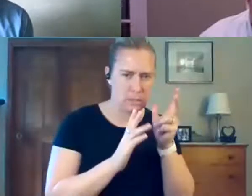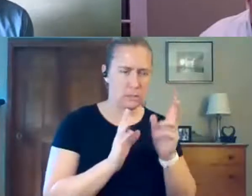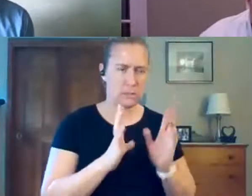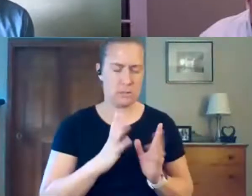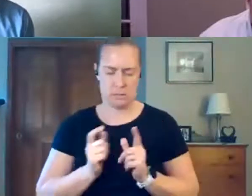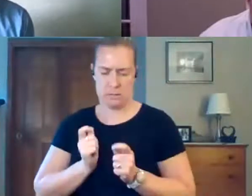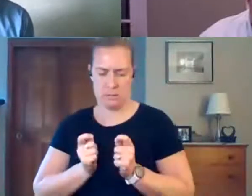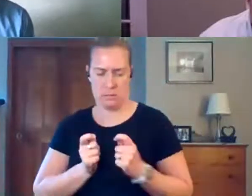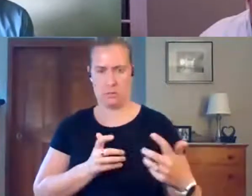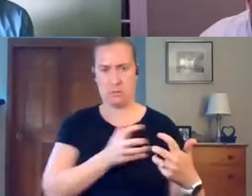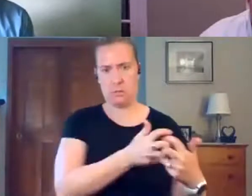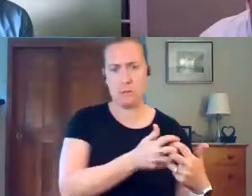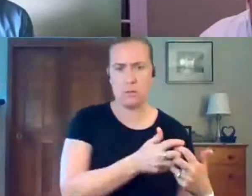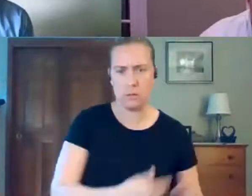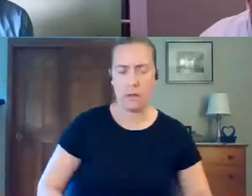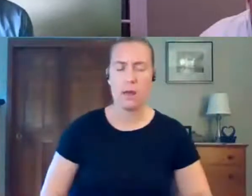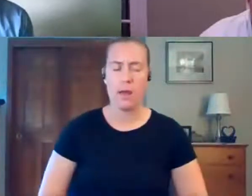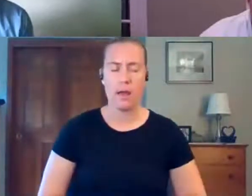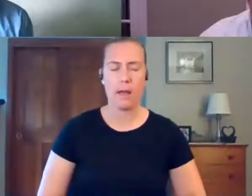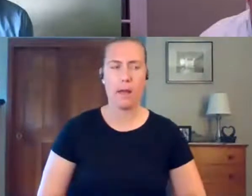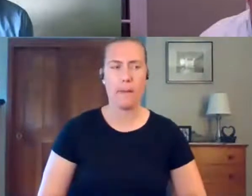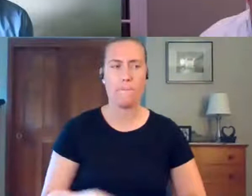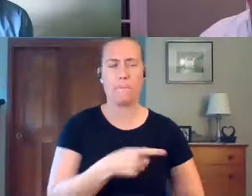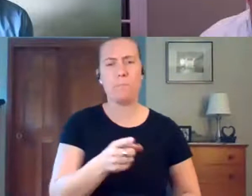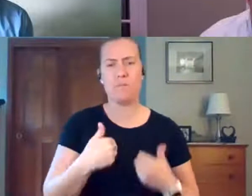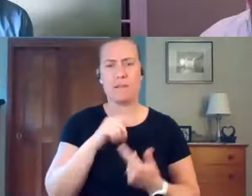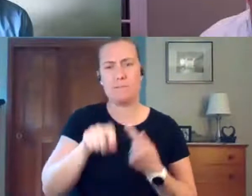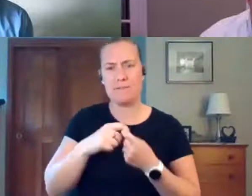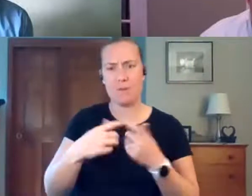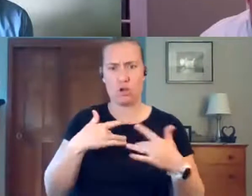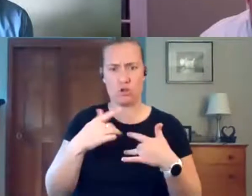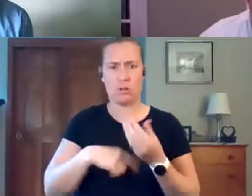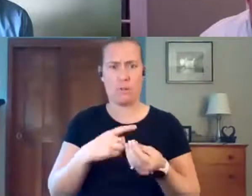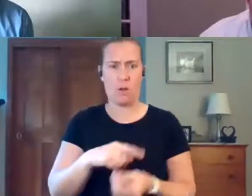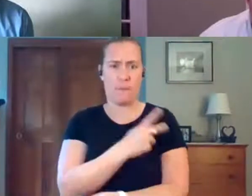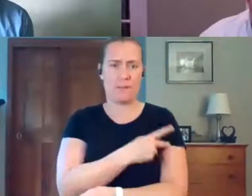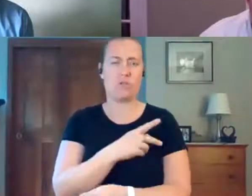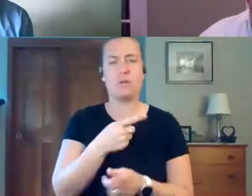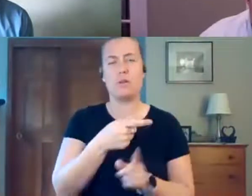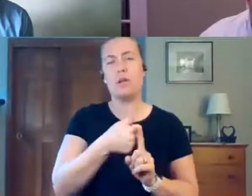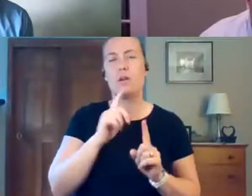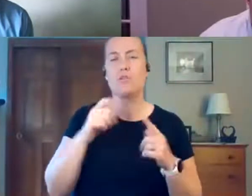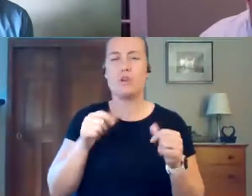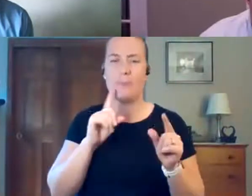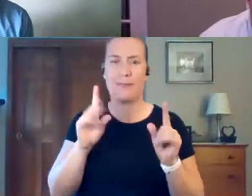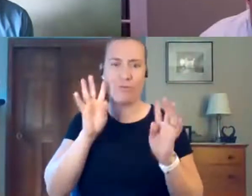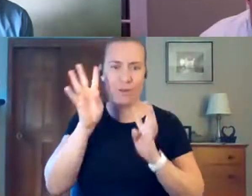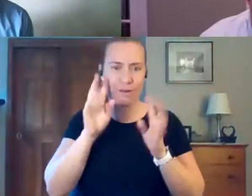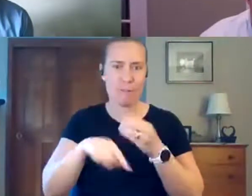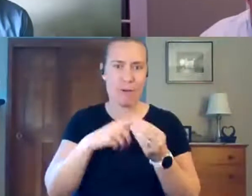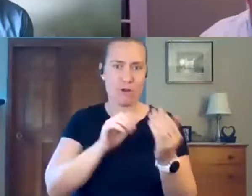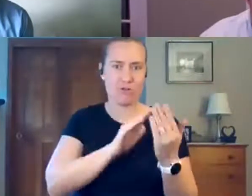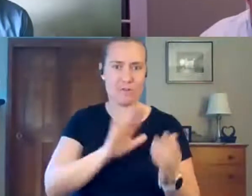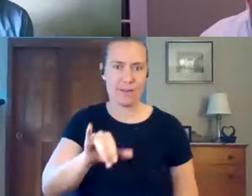mention of, as they approached us with specific concerns about patients, trying to be creative about addressing that in a